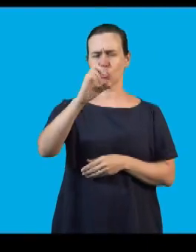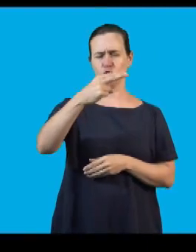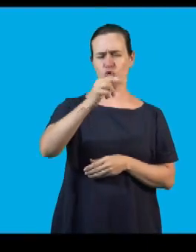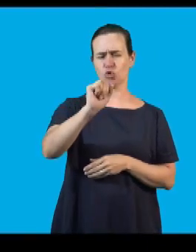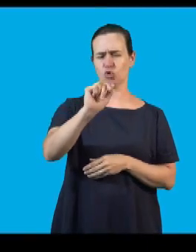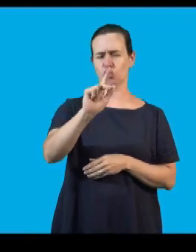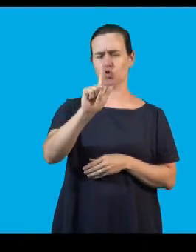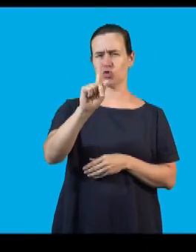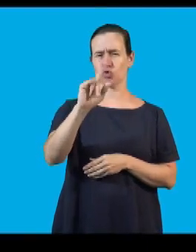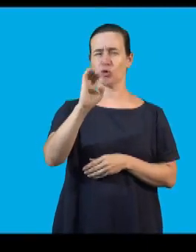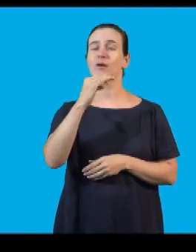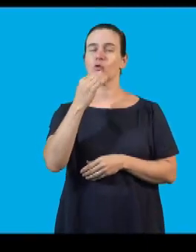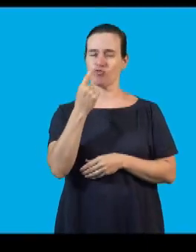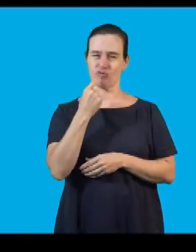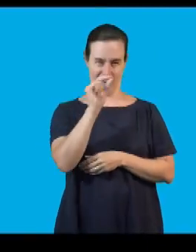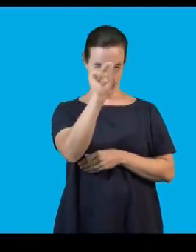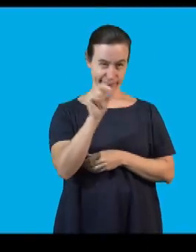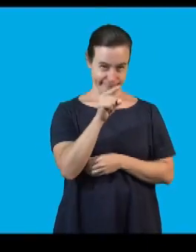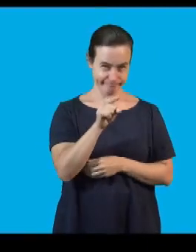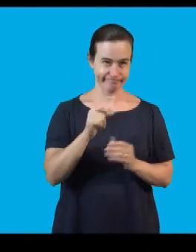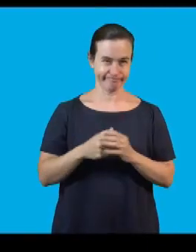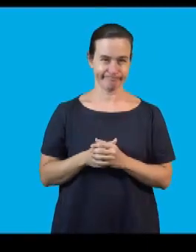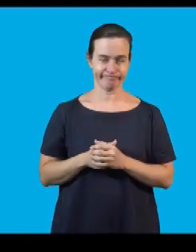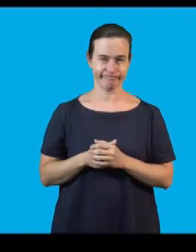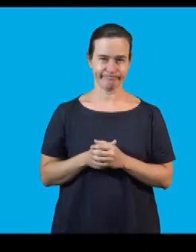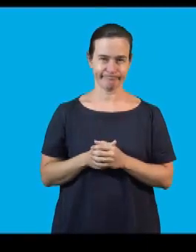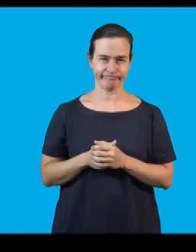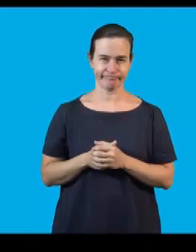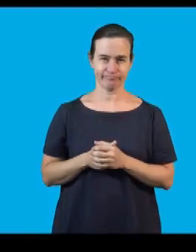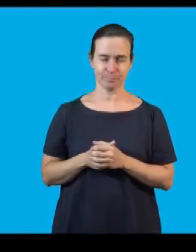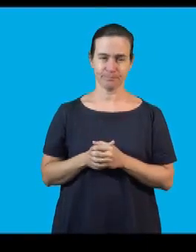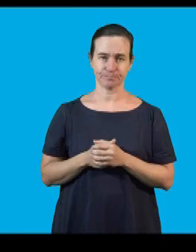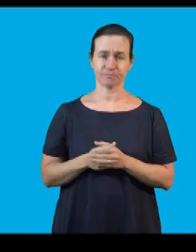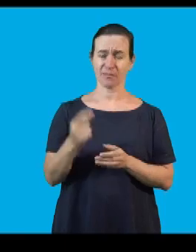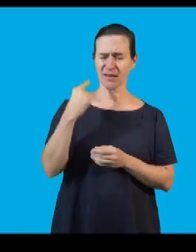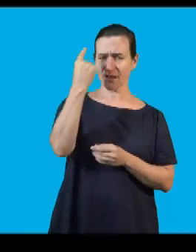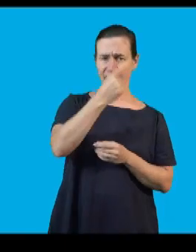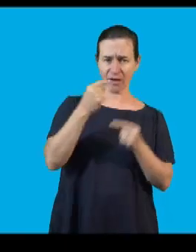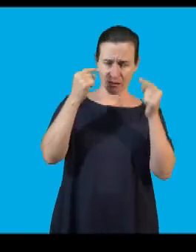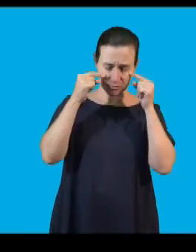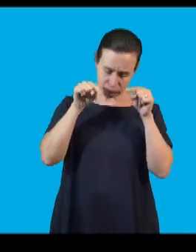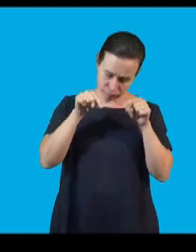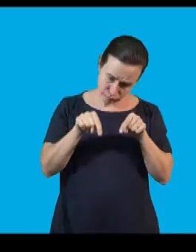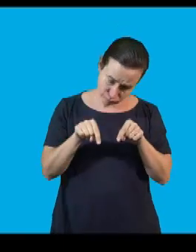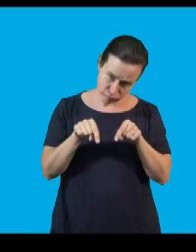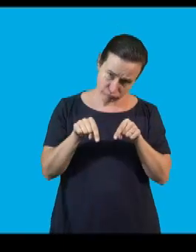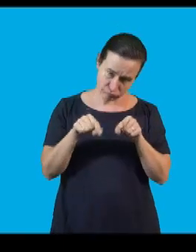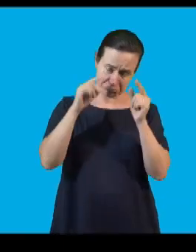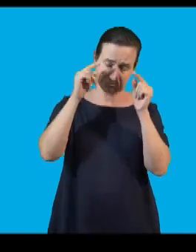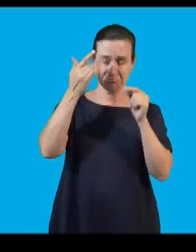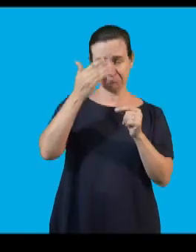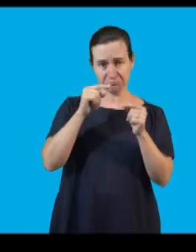little figure that we are talking about, right? His facial expression, his eyes are looking downward, so